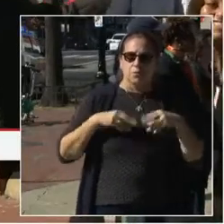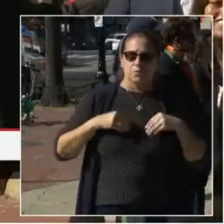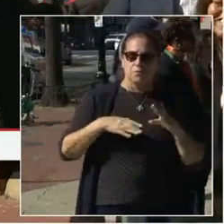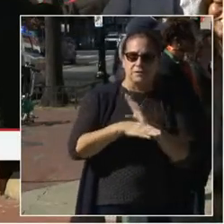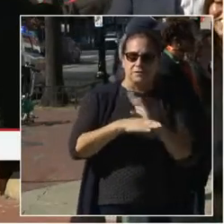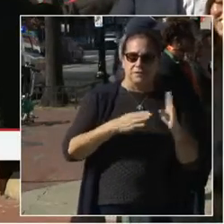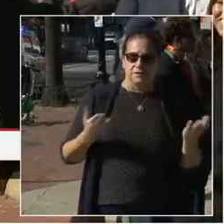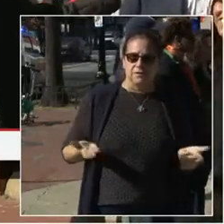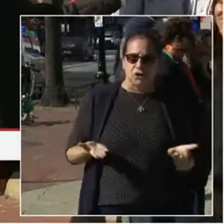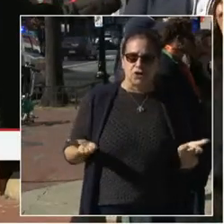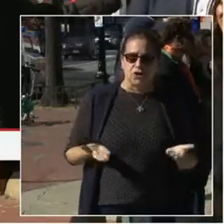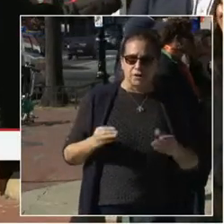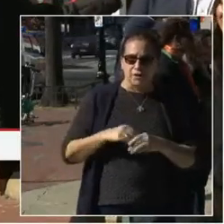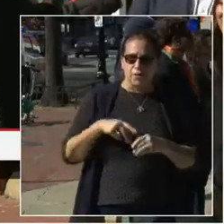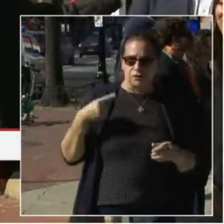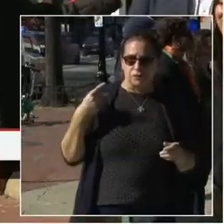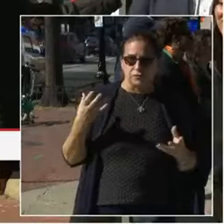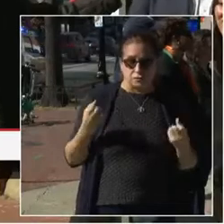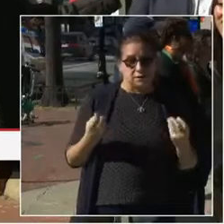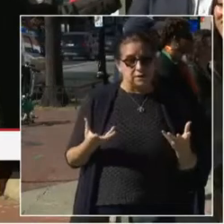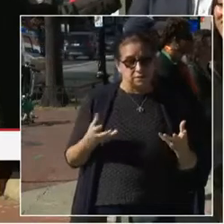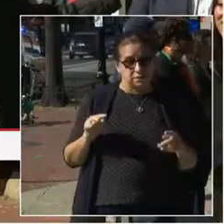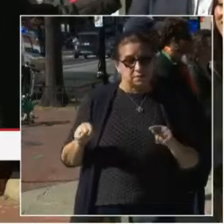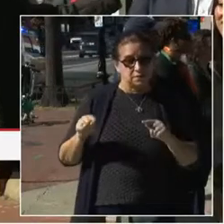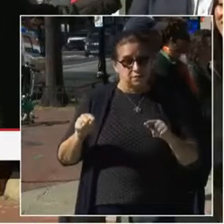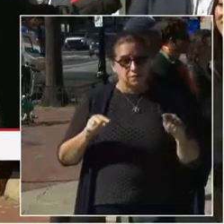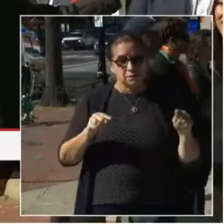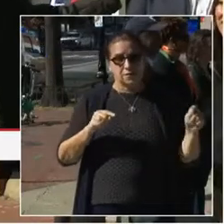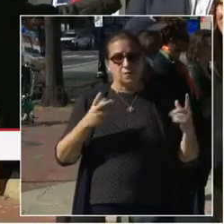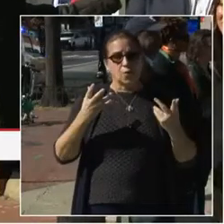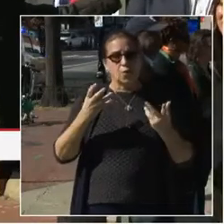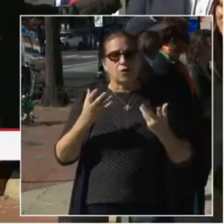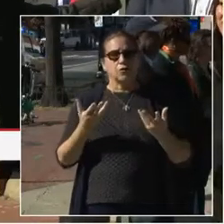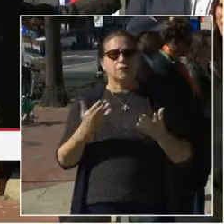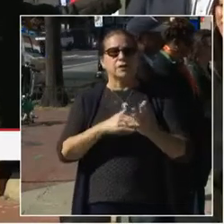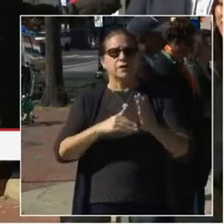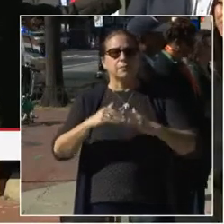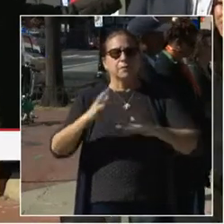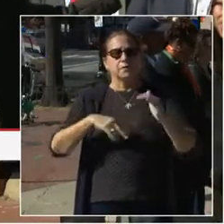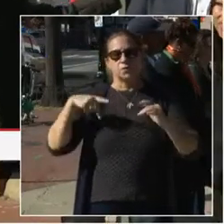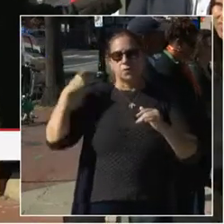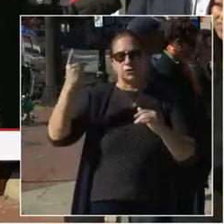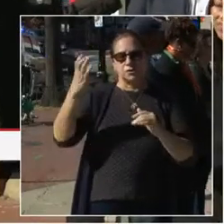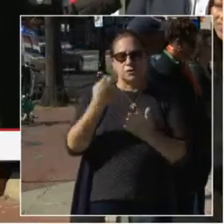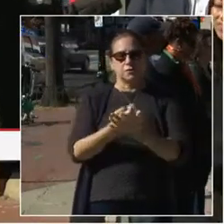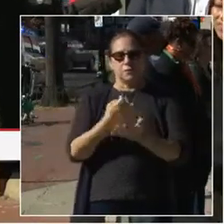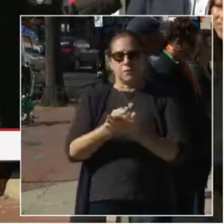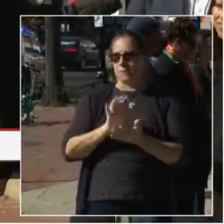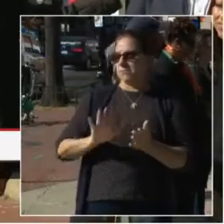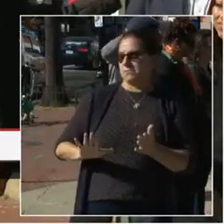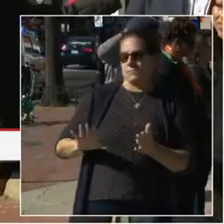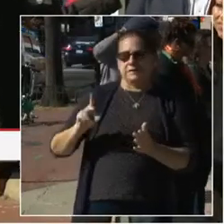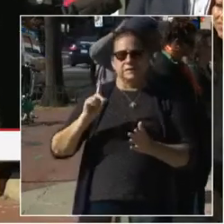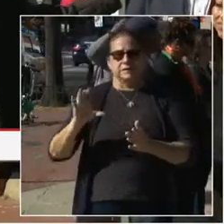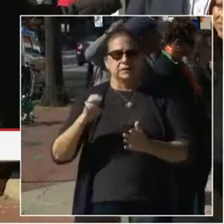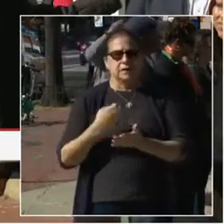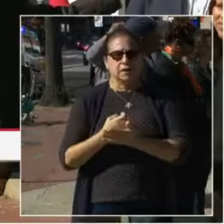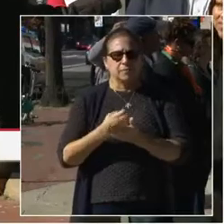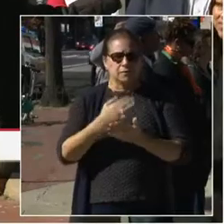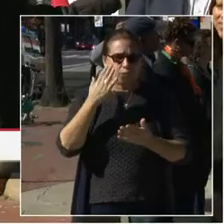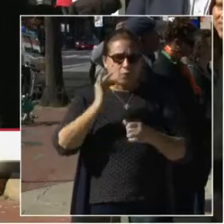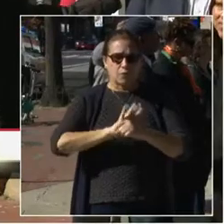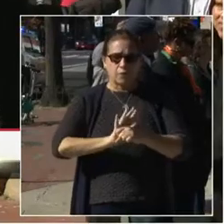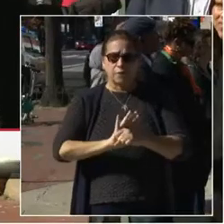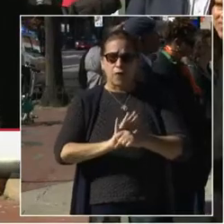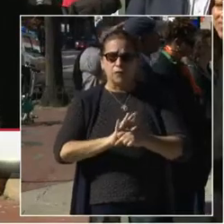of the DC economy. And we know that COVID has not been friendly. And I want to thank